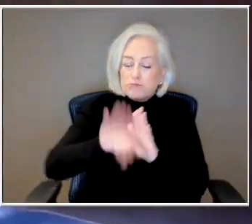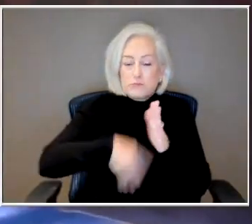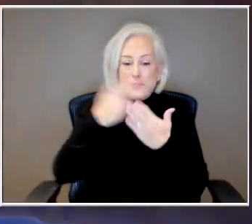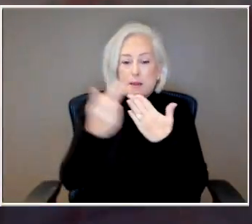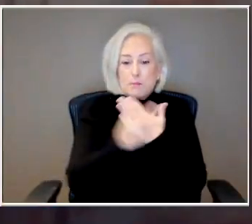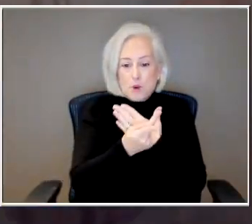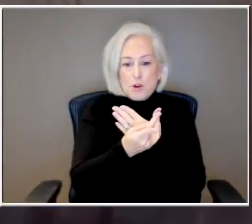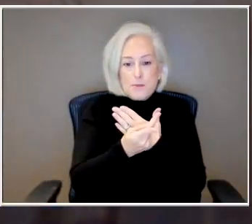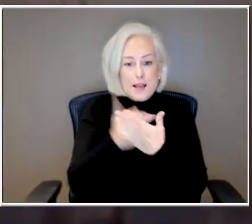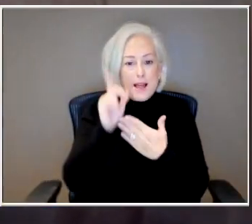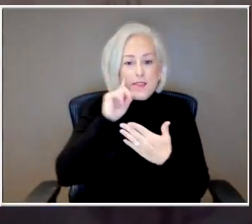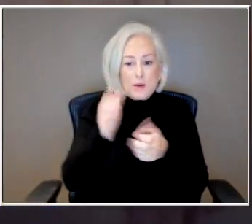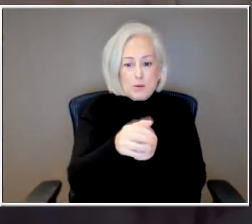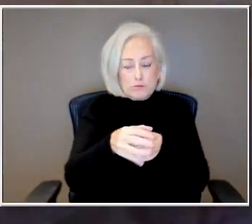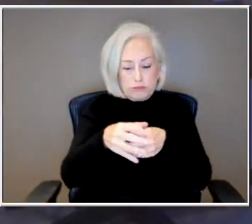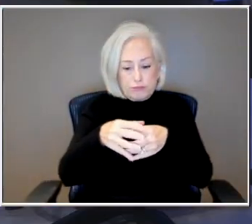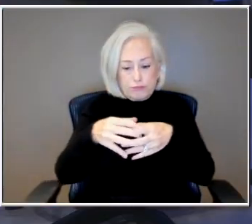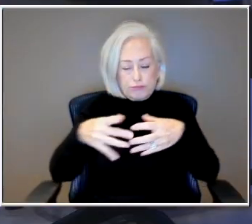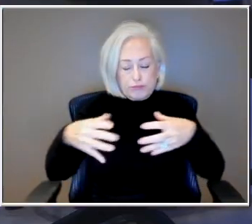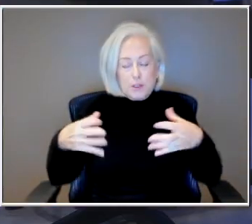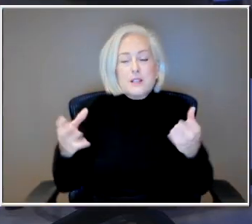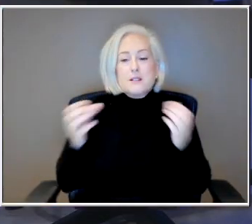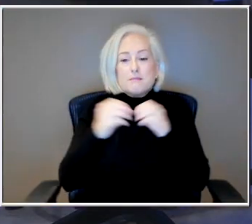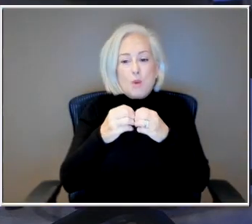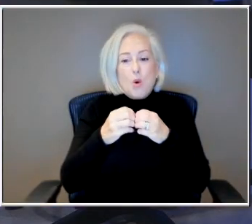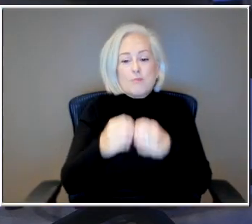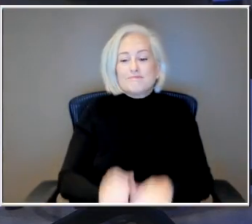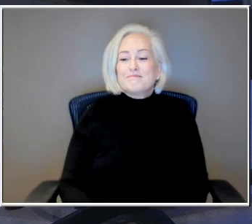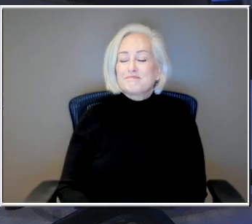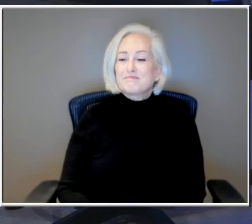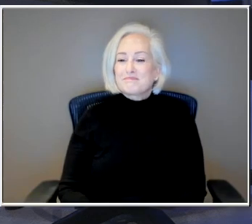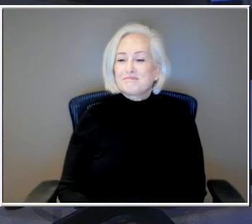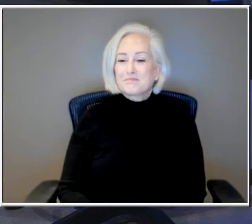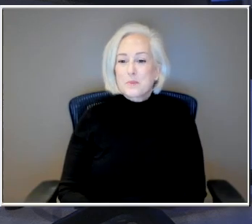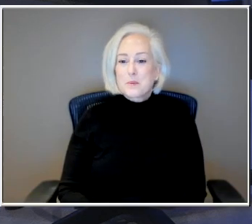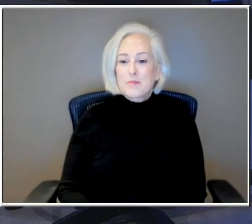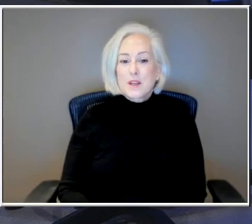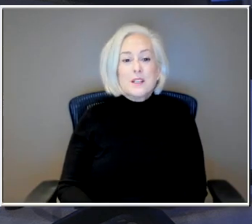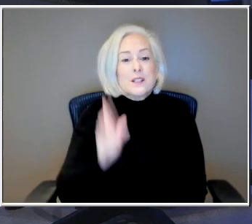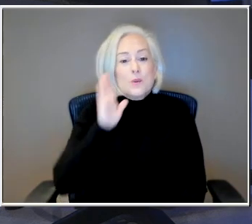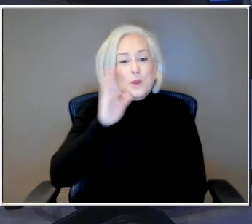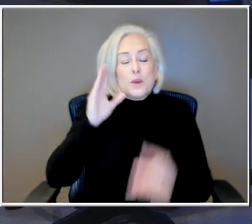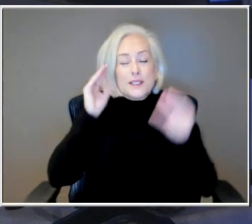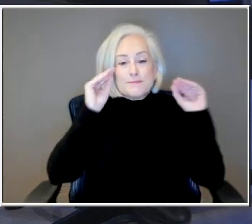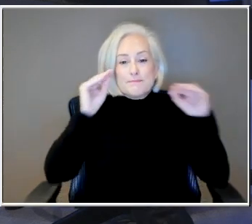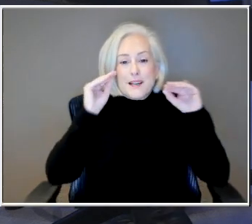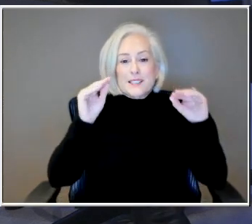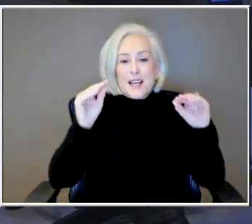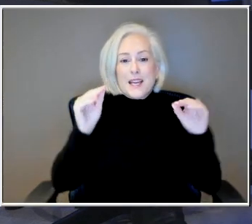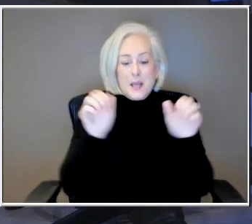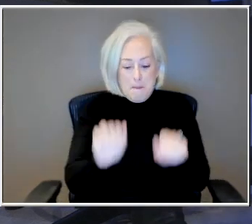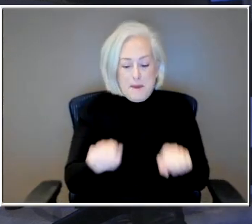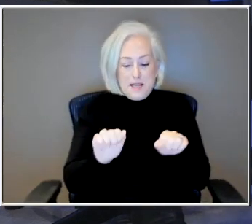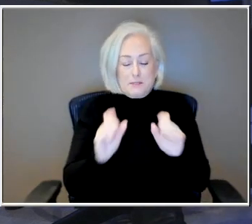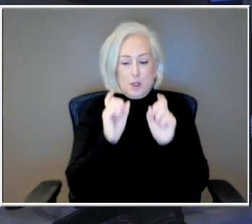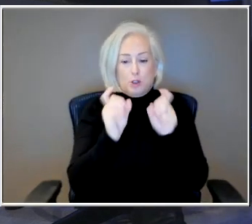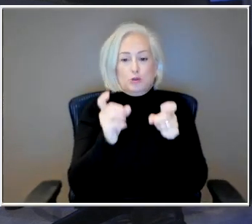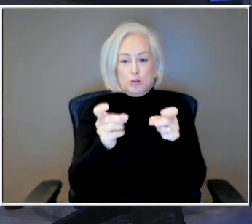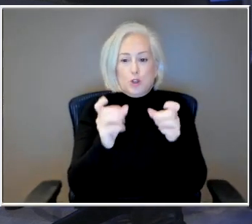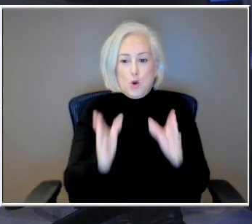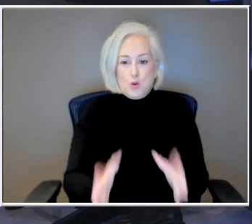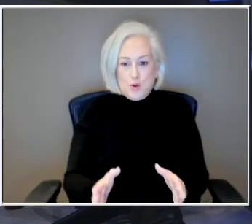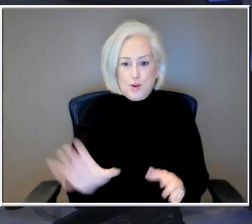develop here shortly into a bigger program. As we continue to educate potential donors like Jeff, right? Yeah, Because that's a big part of